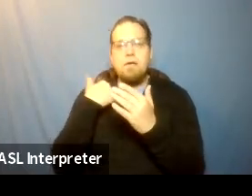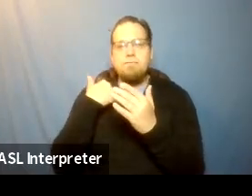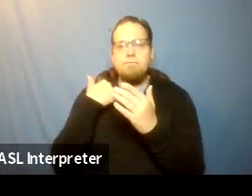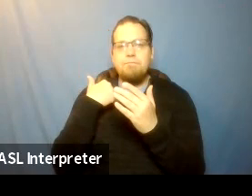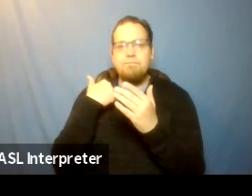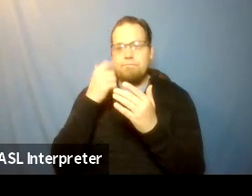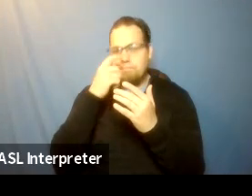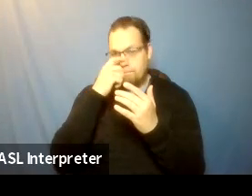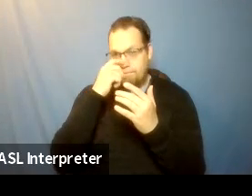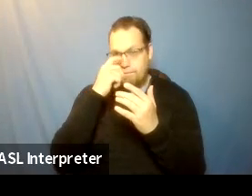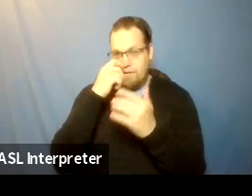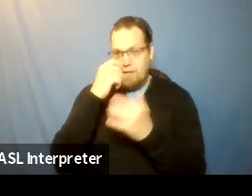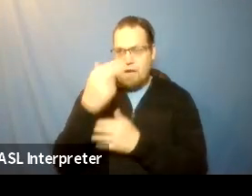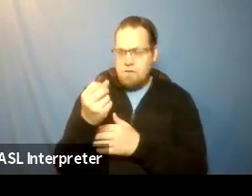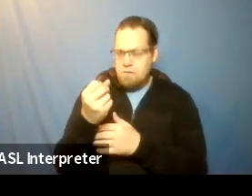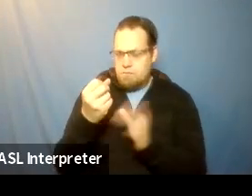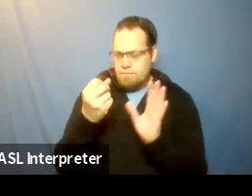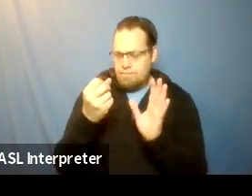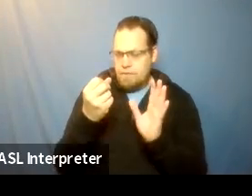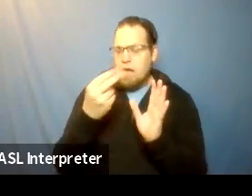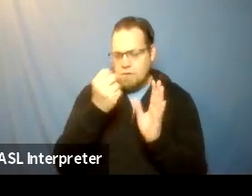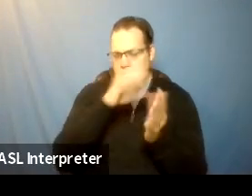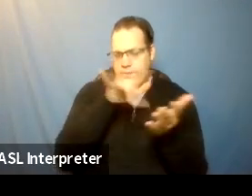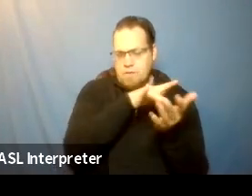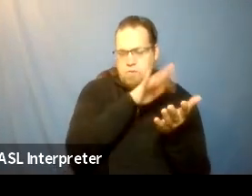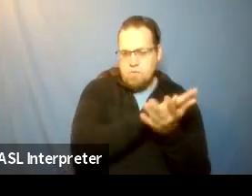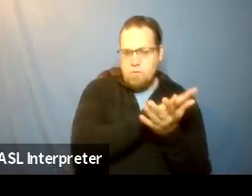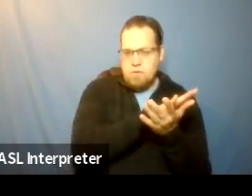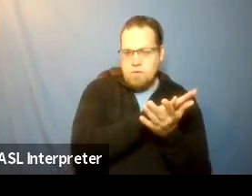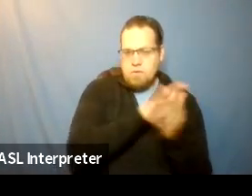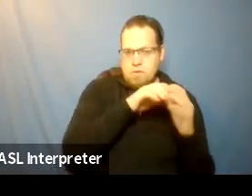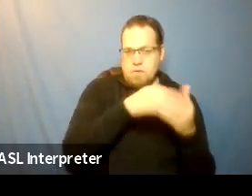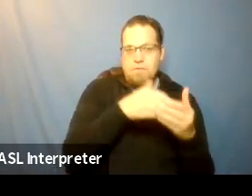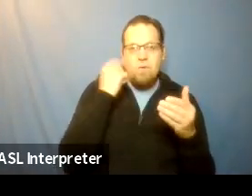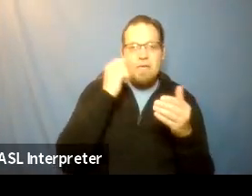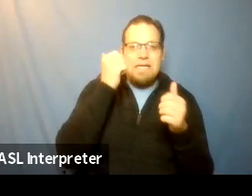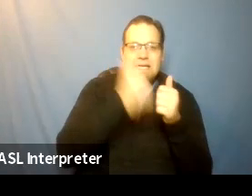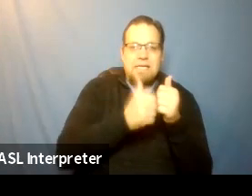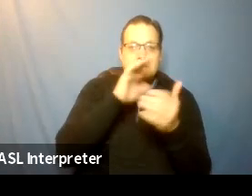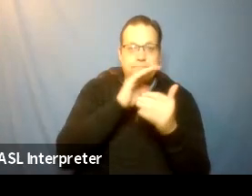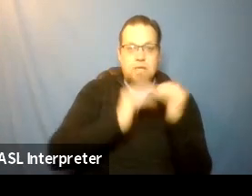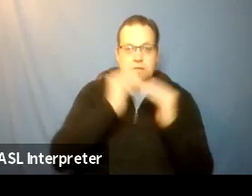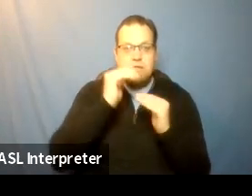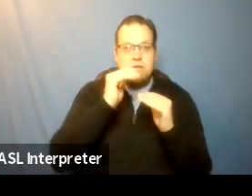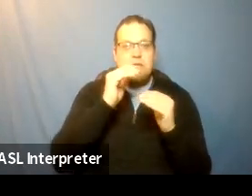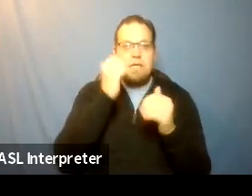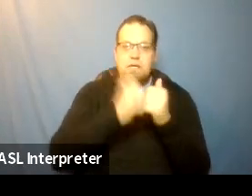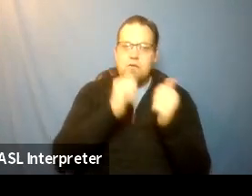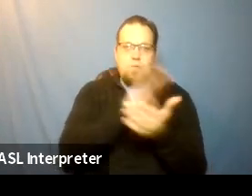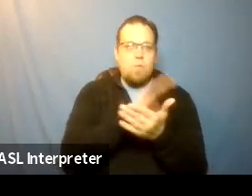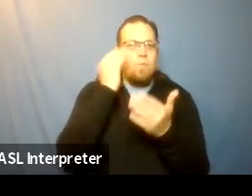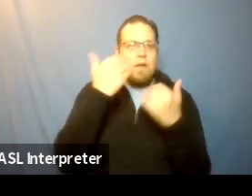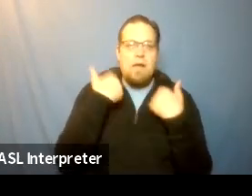be a high school or a high school and middle school session for each building. So each building is going to have a session where they can